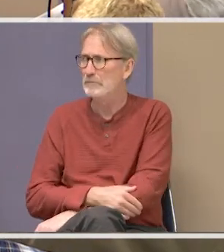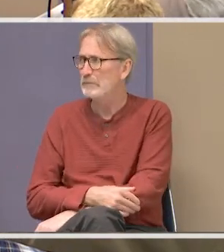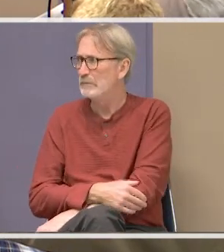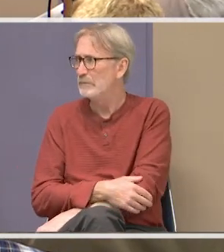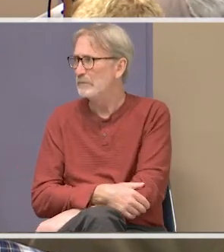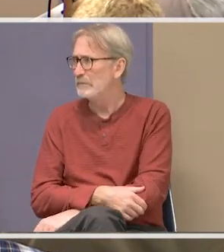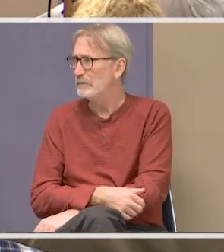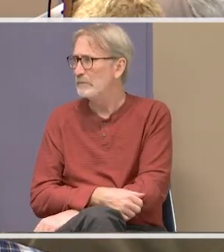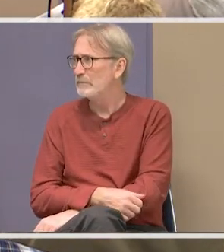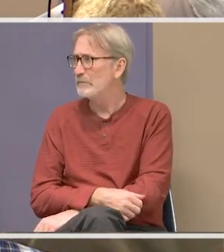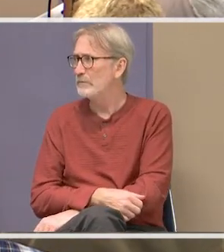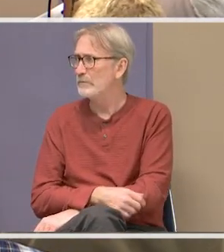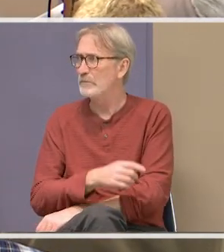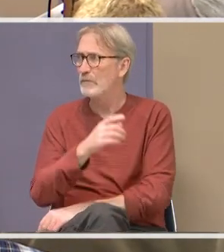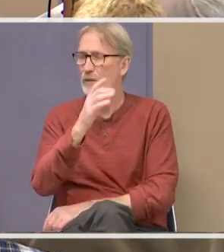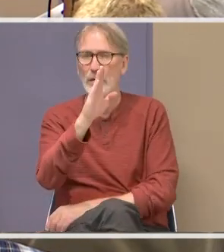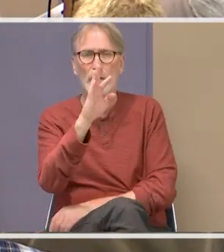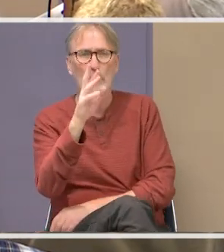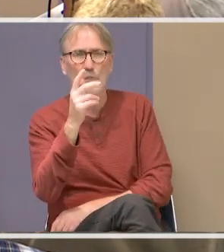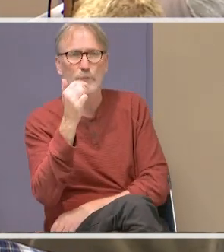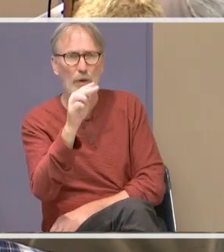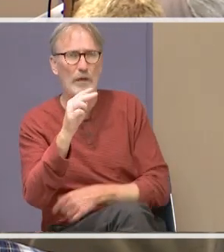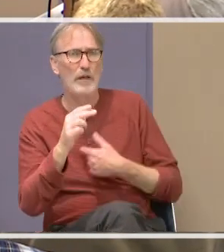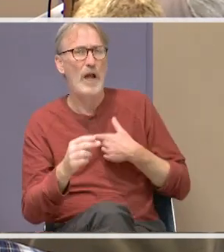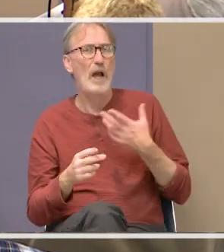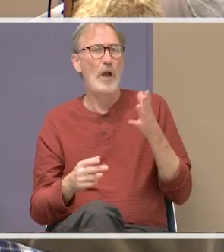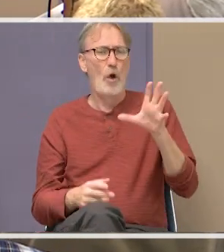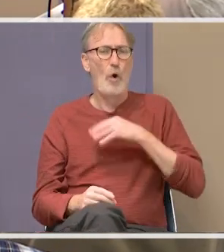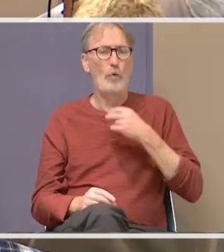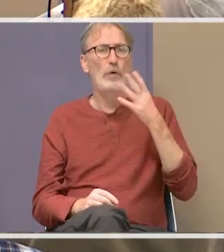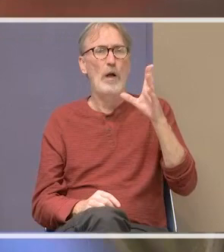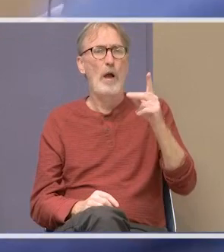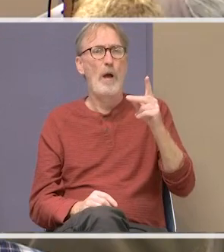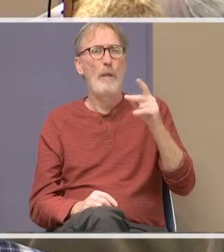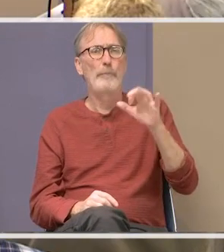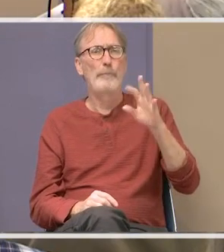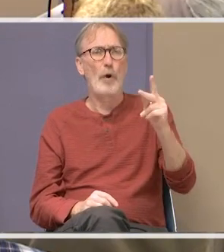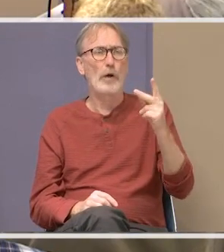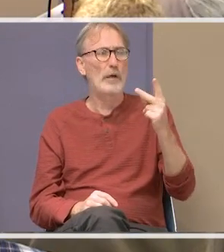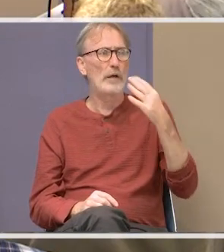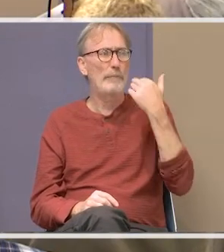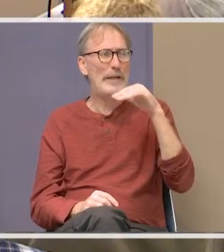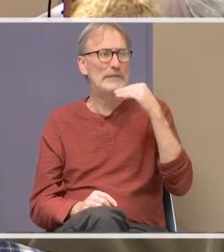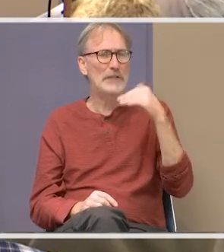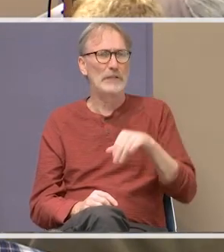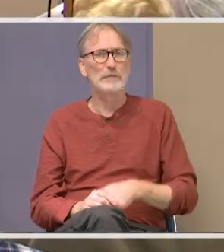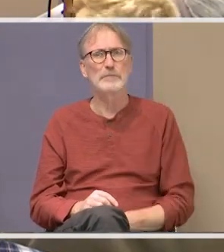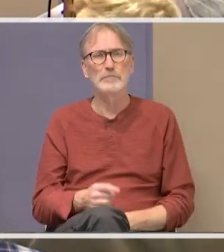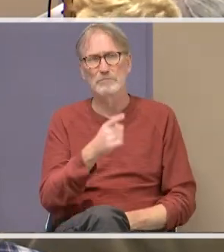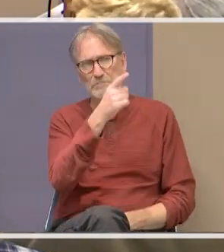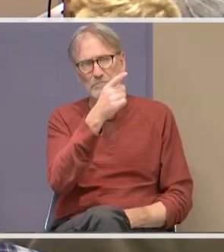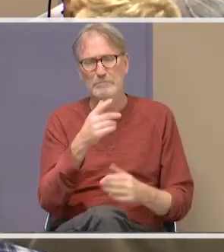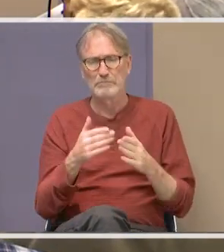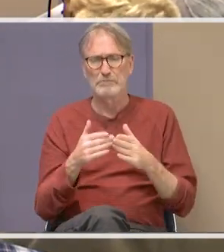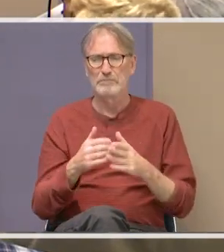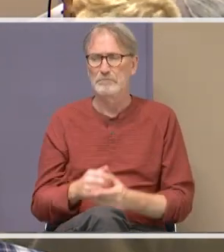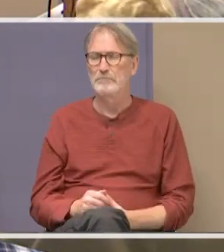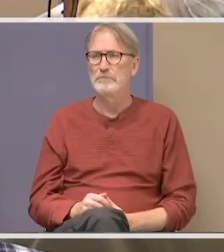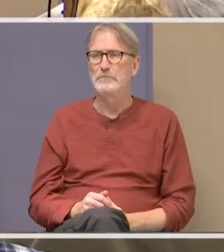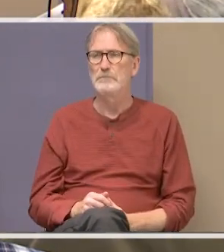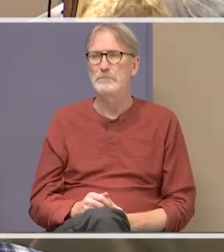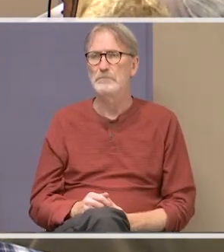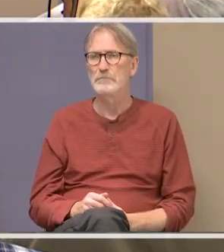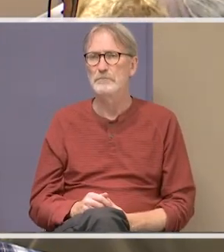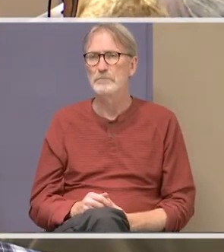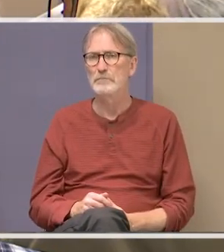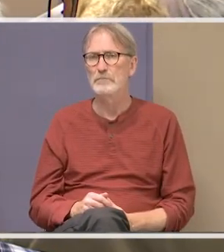Hello, my name is Brian Chipkovitz, and I own the Park Pizza, the pizza shop closest to the intersection there. And I